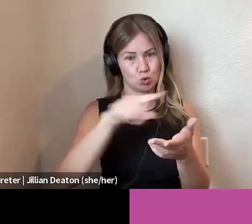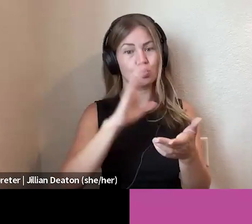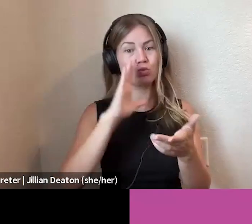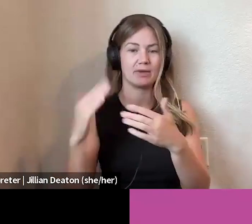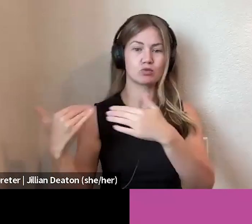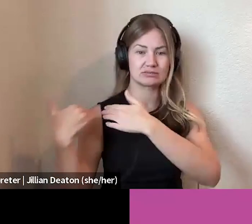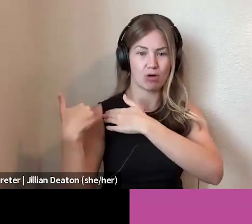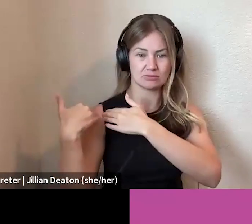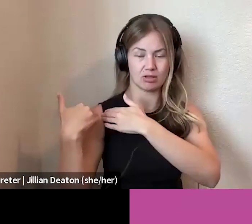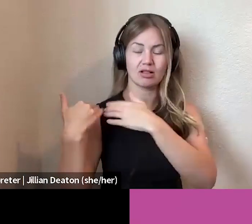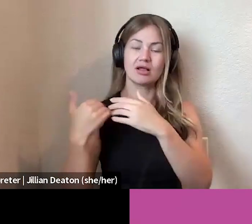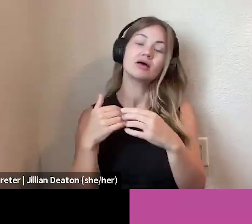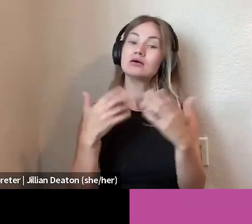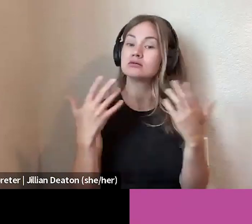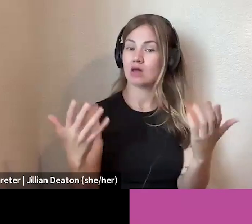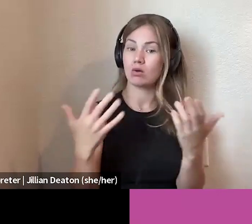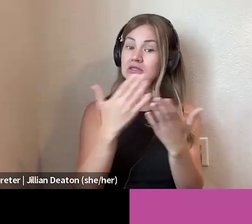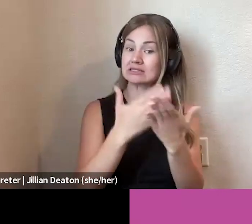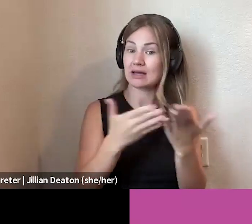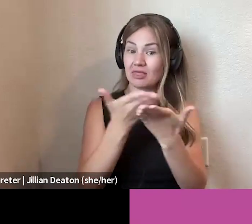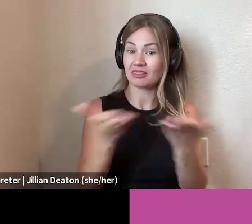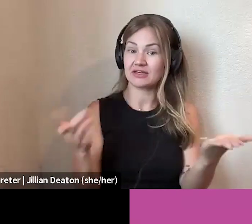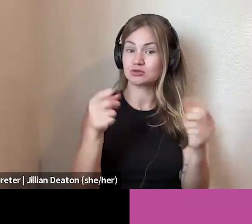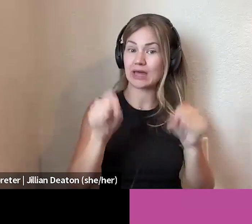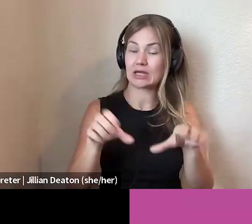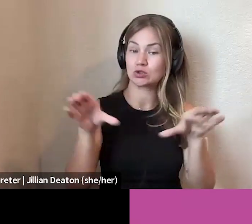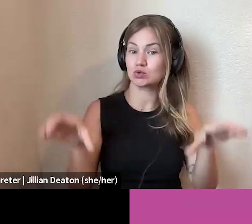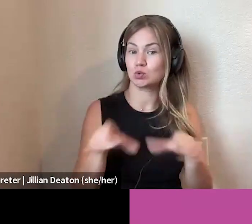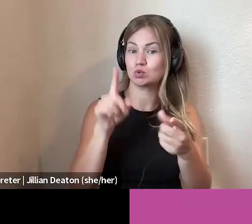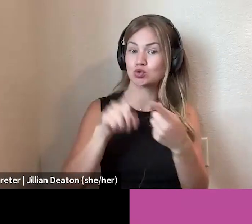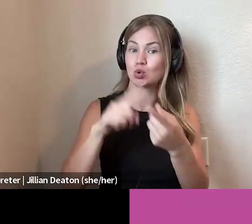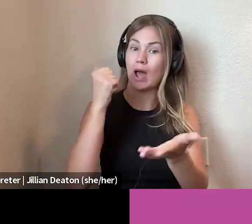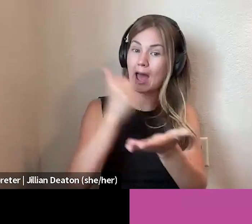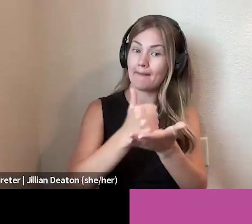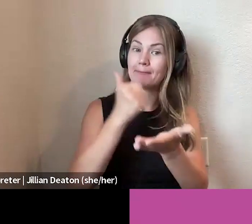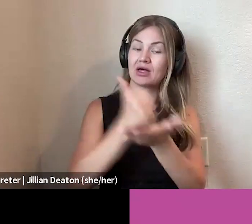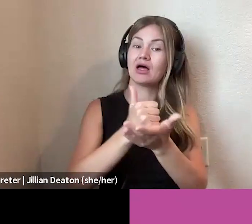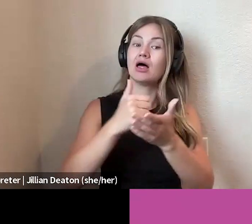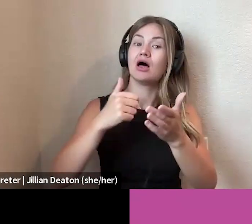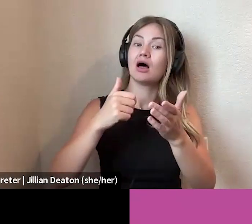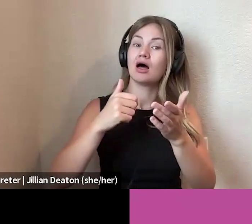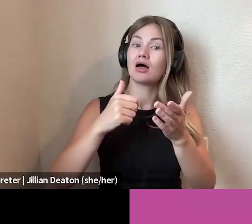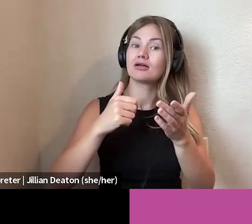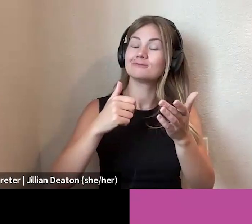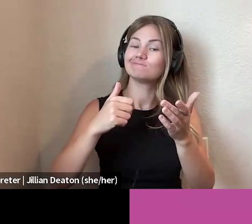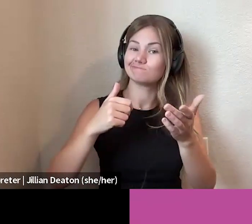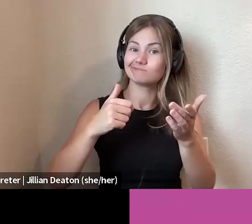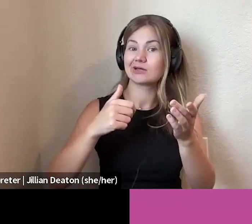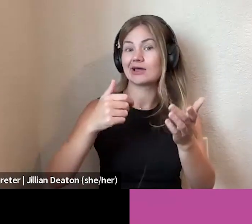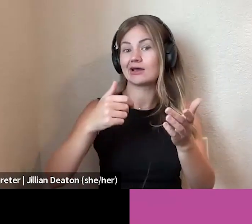are some things you can do to help signal that while new, you have thought